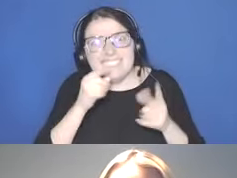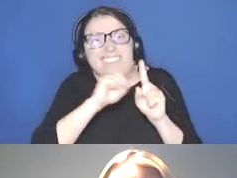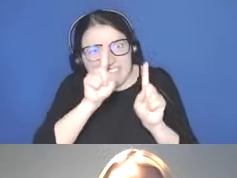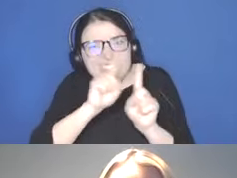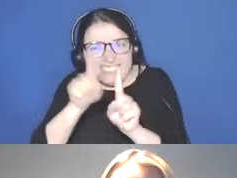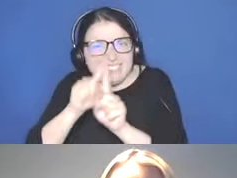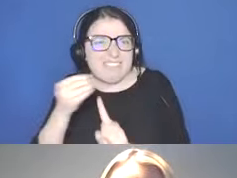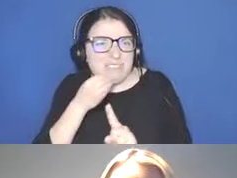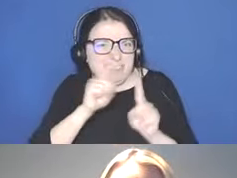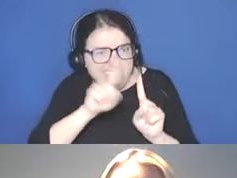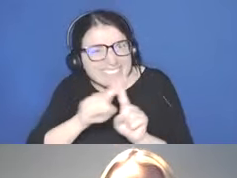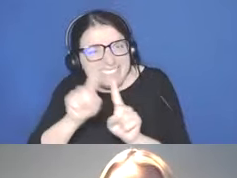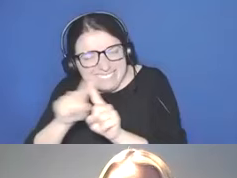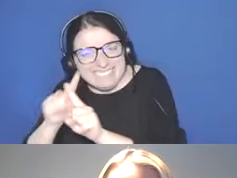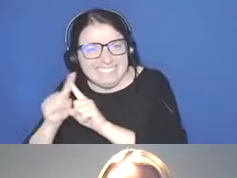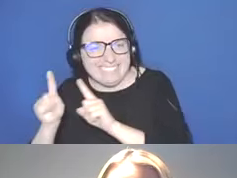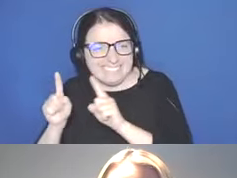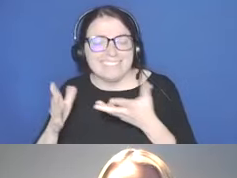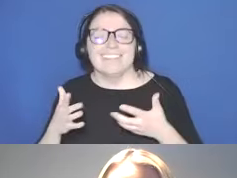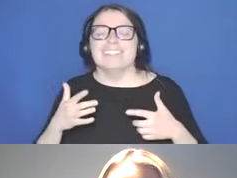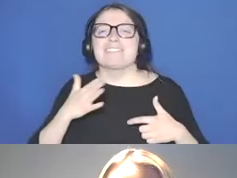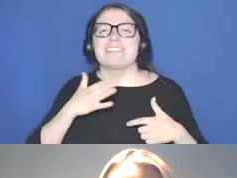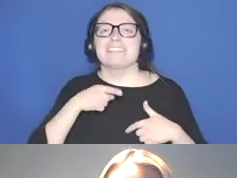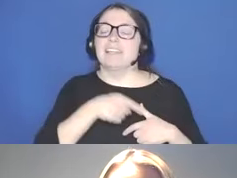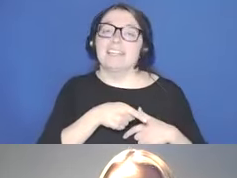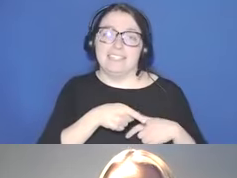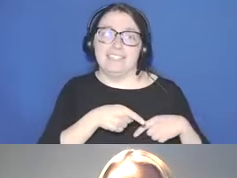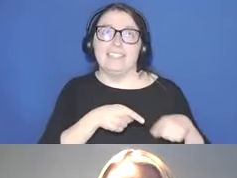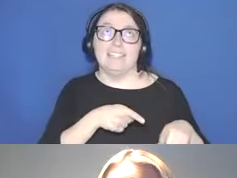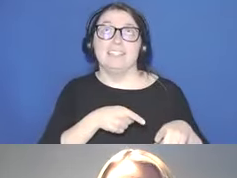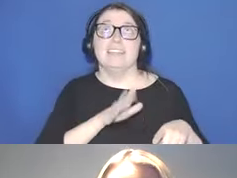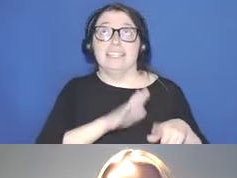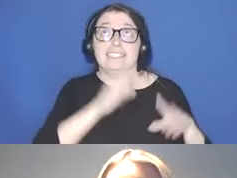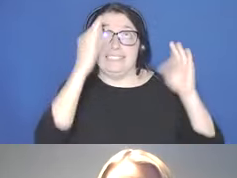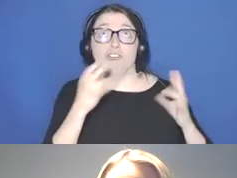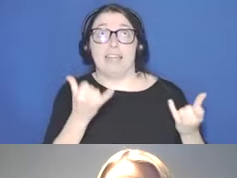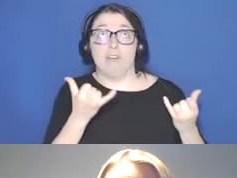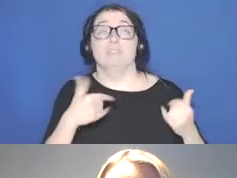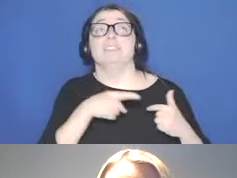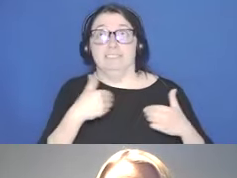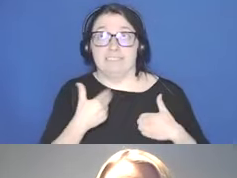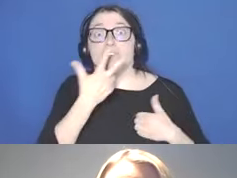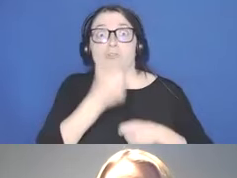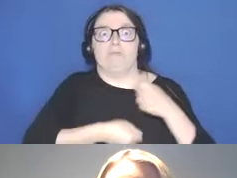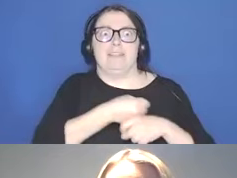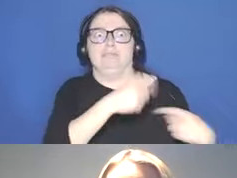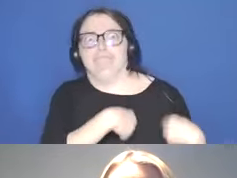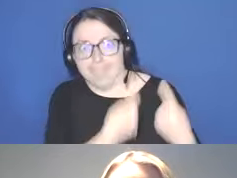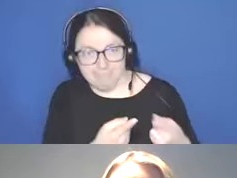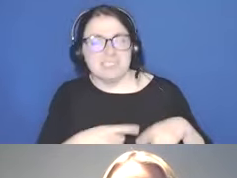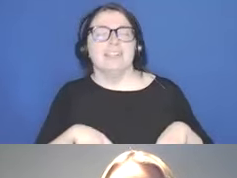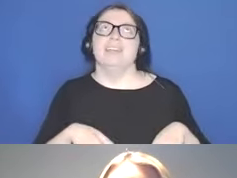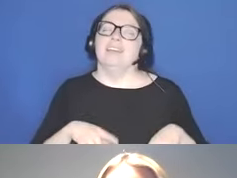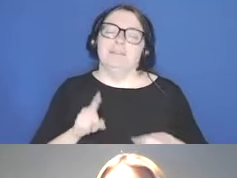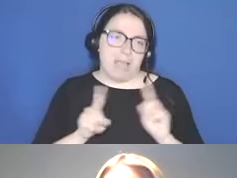I first moved up here, because he's had his teacher that he has now for 3 years. I'm like, yay. But